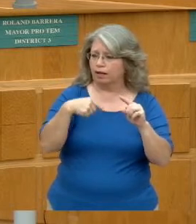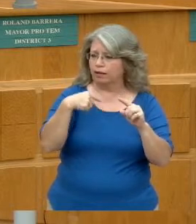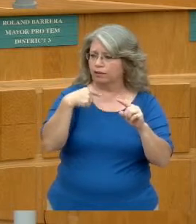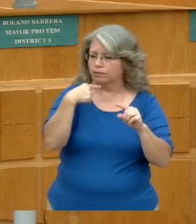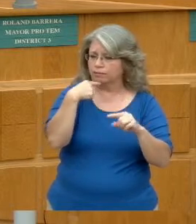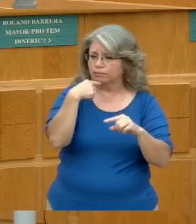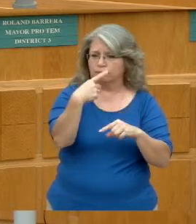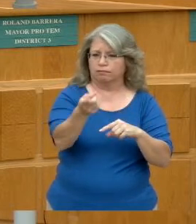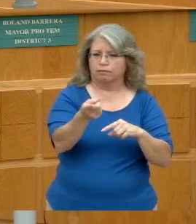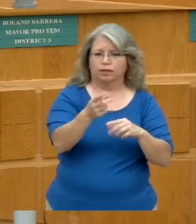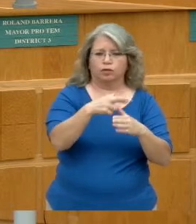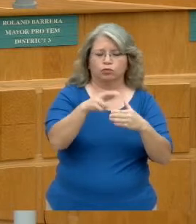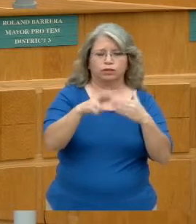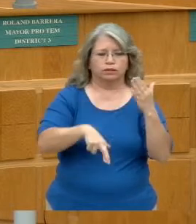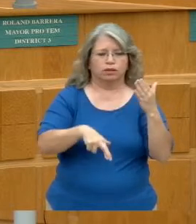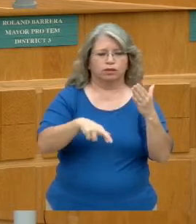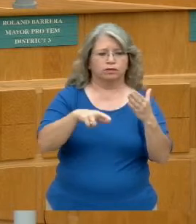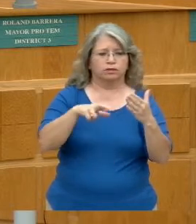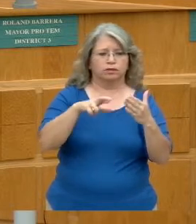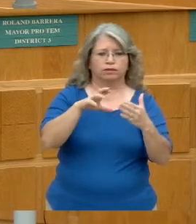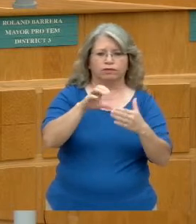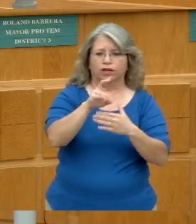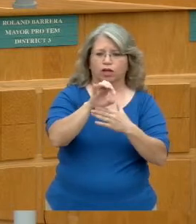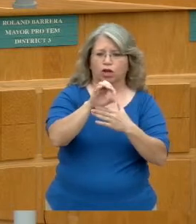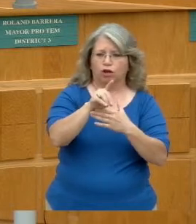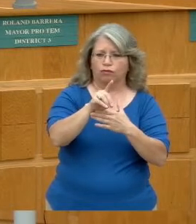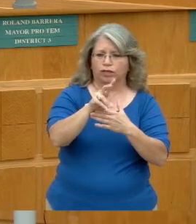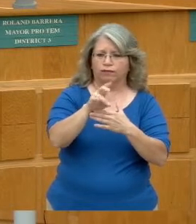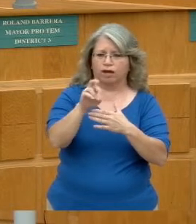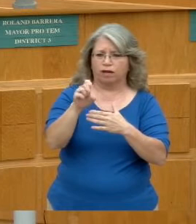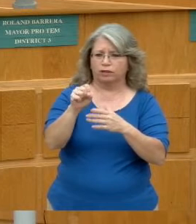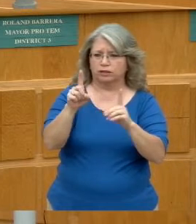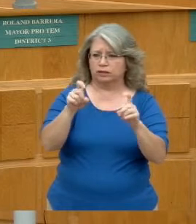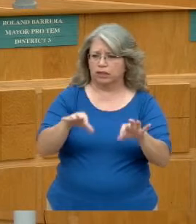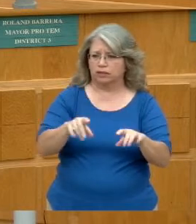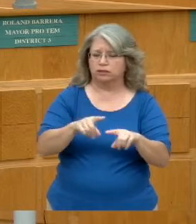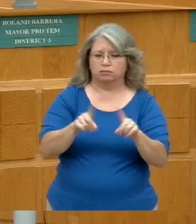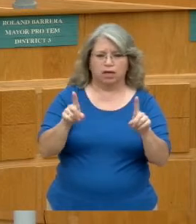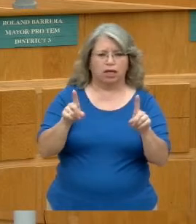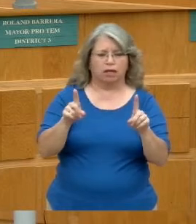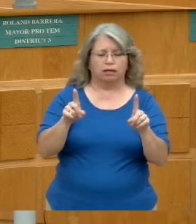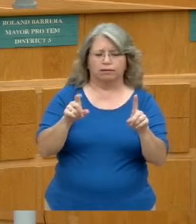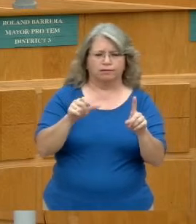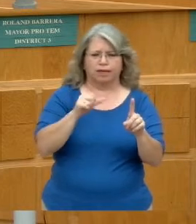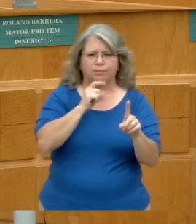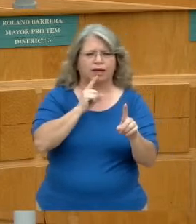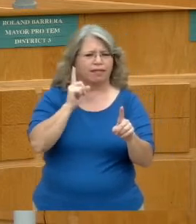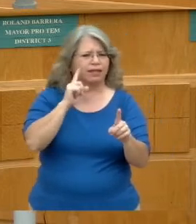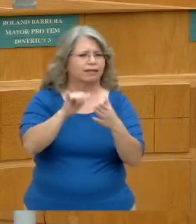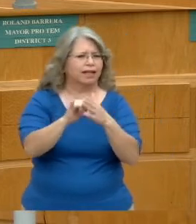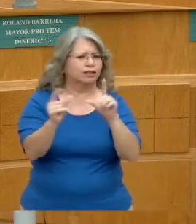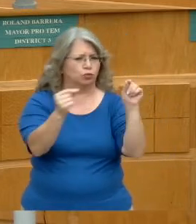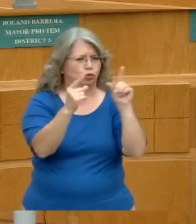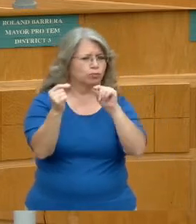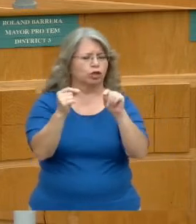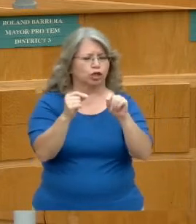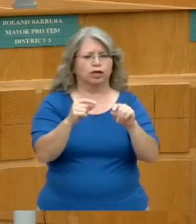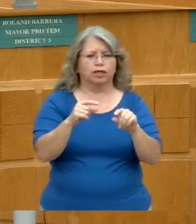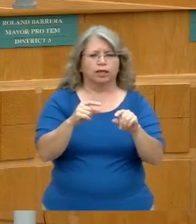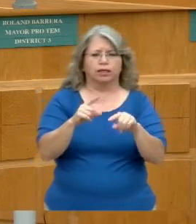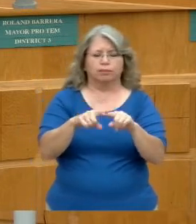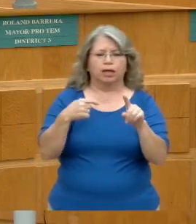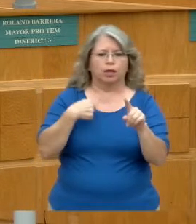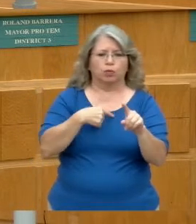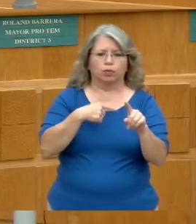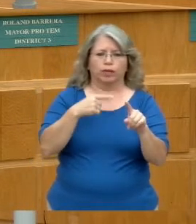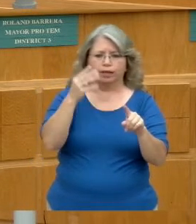of the COVID virus and the tests. I'm not sure where that rumor got started, but to my knowledge, we're getting it out every day as soon as we get it, and we'll continue to